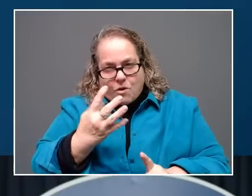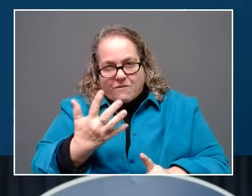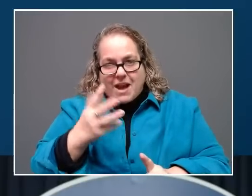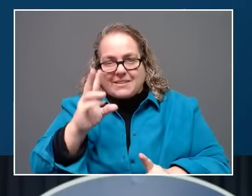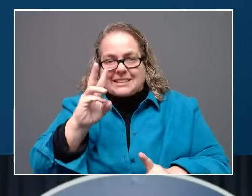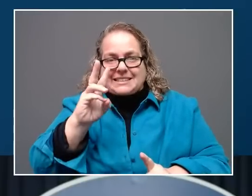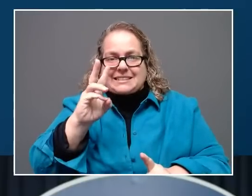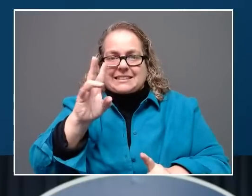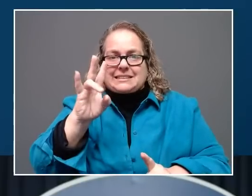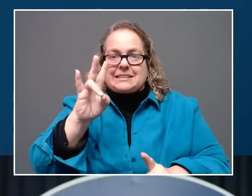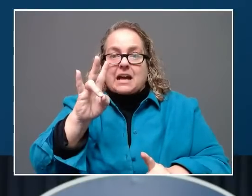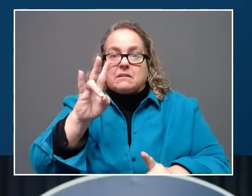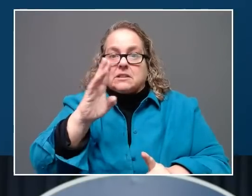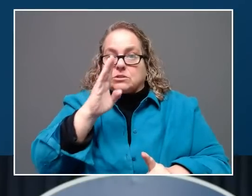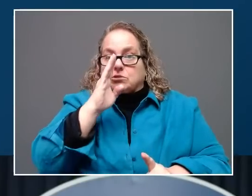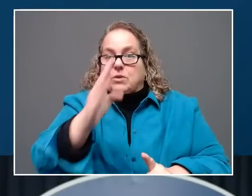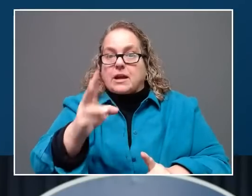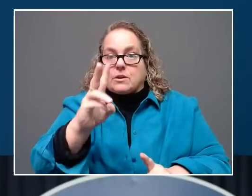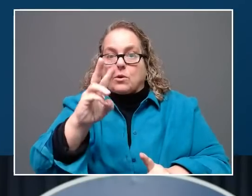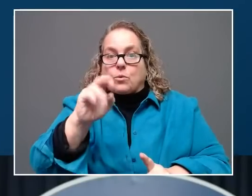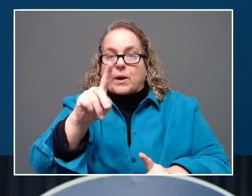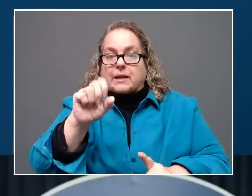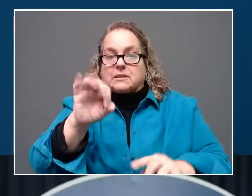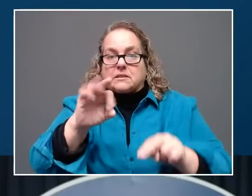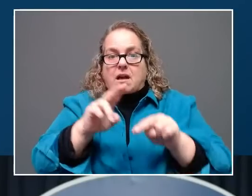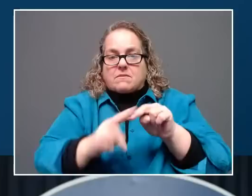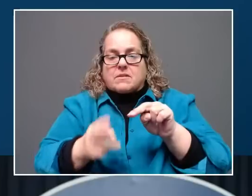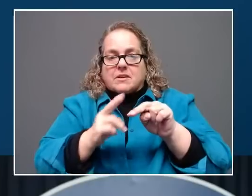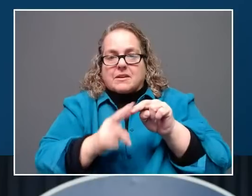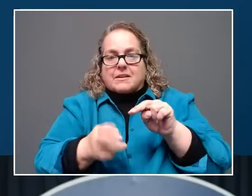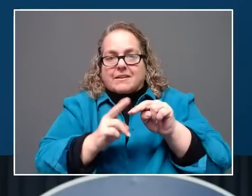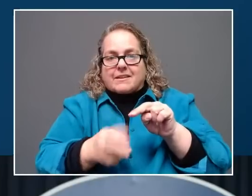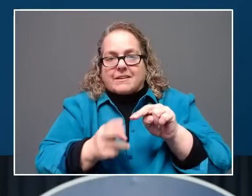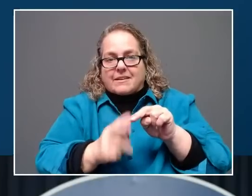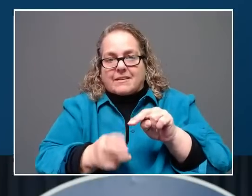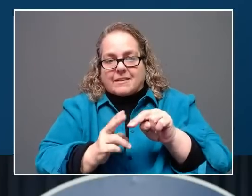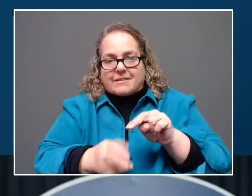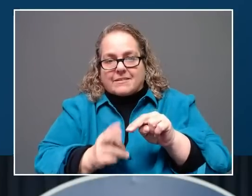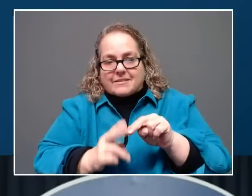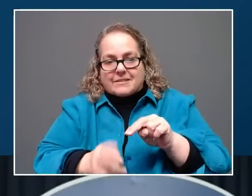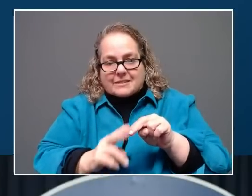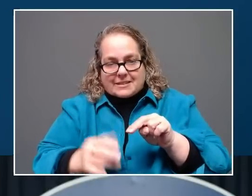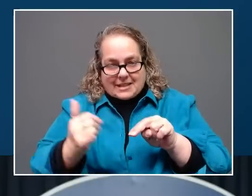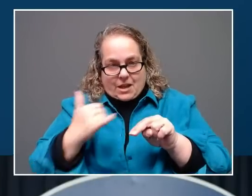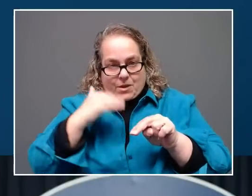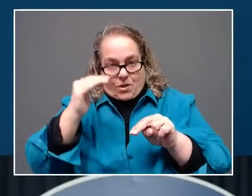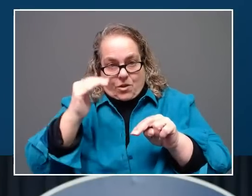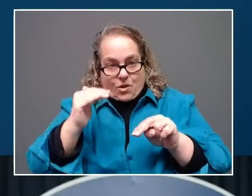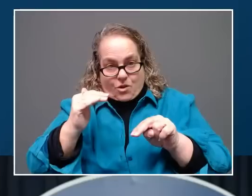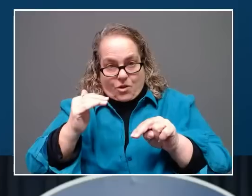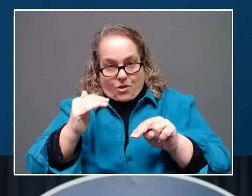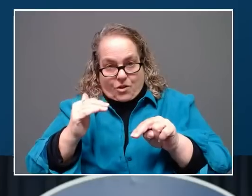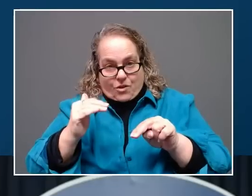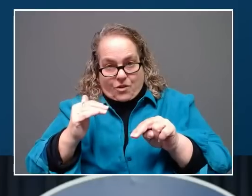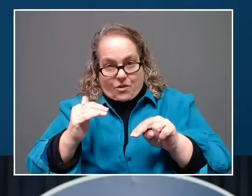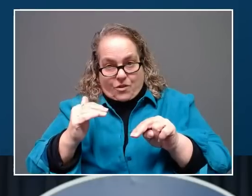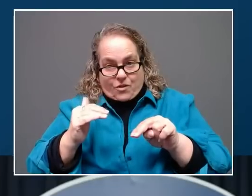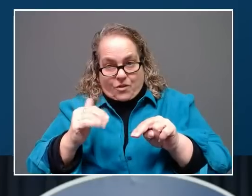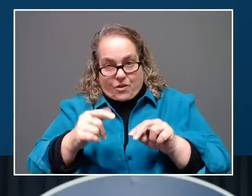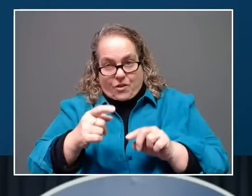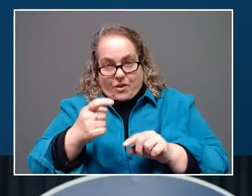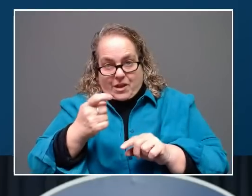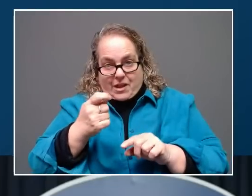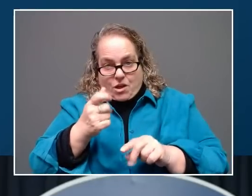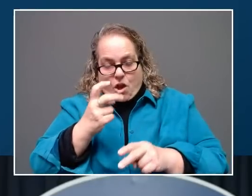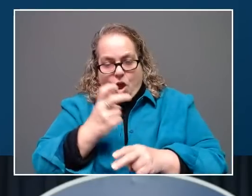weeks of declines. As we get lower, obviously it becomes a little bit harder to have that